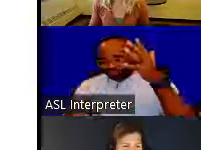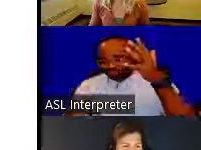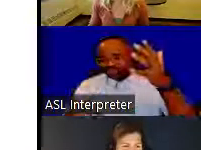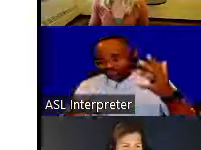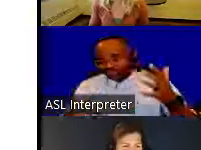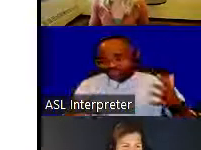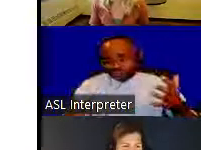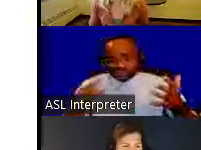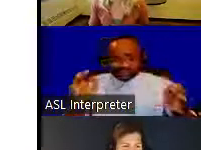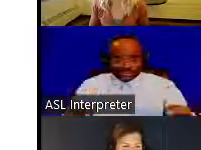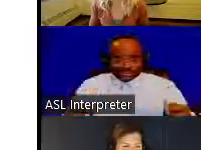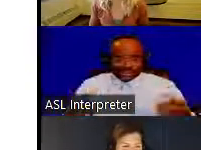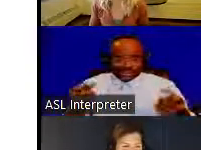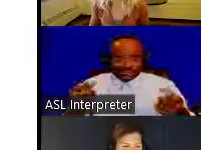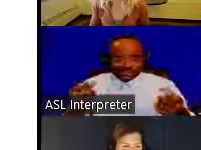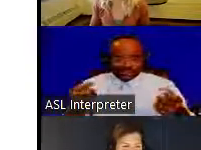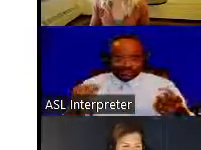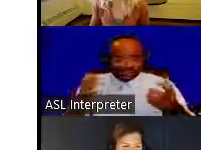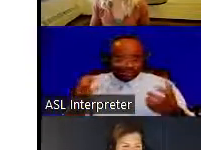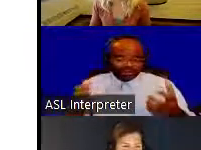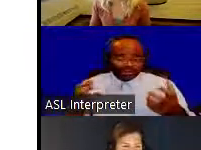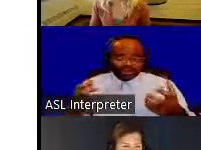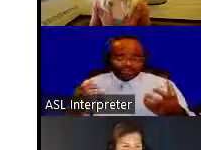with these. These are a little bit more of the,